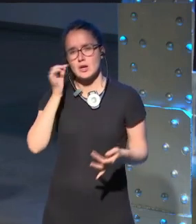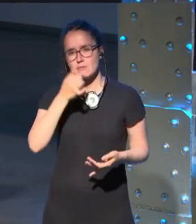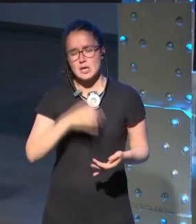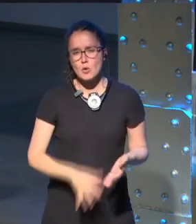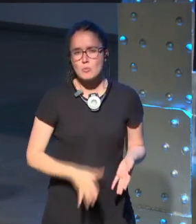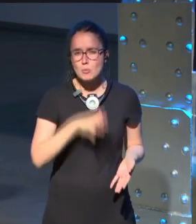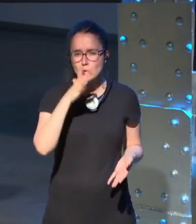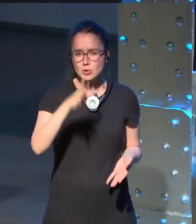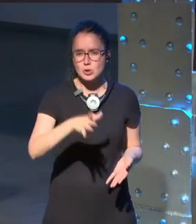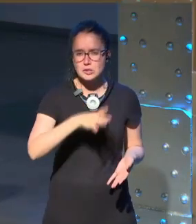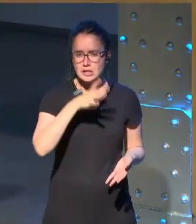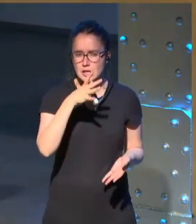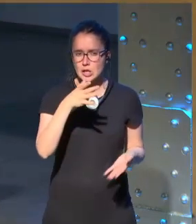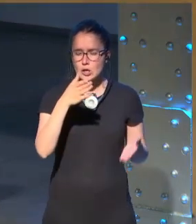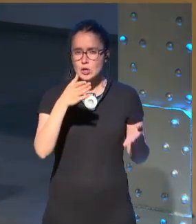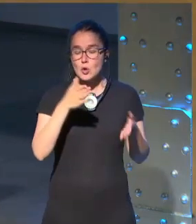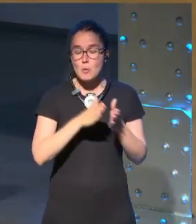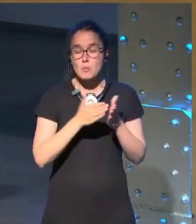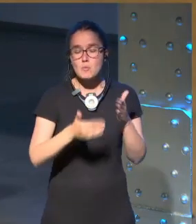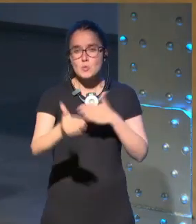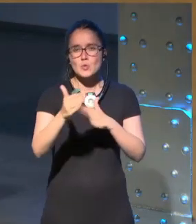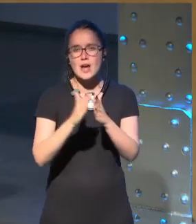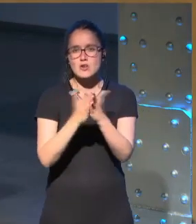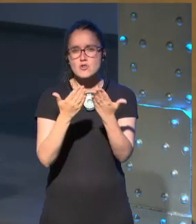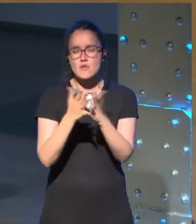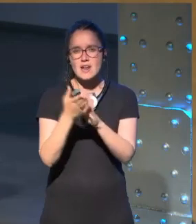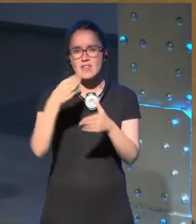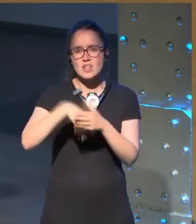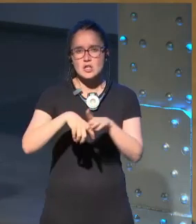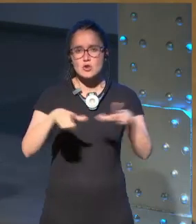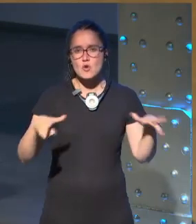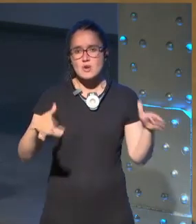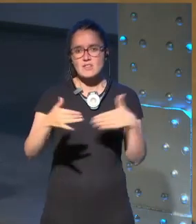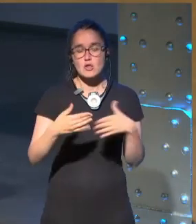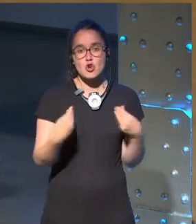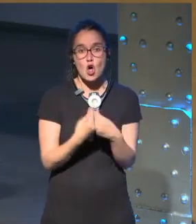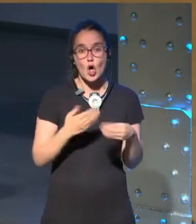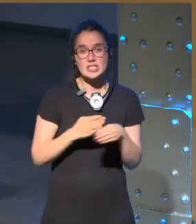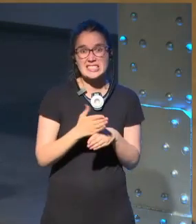your saw? So maybe one of these days,